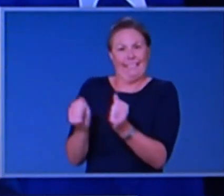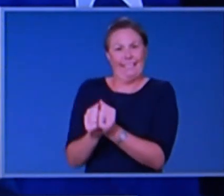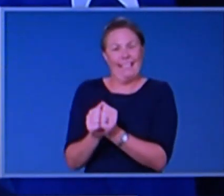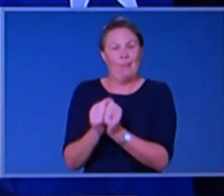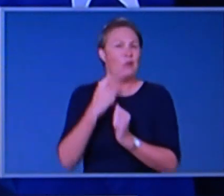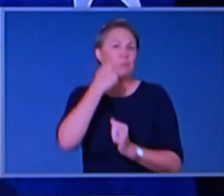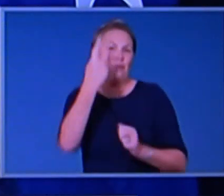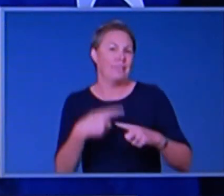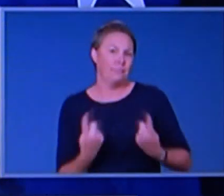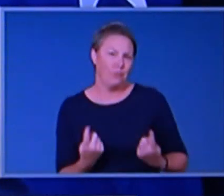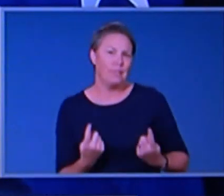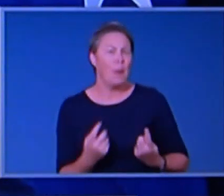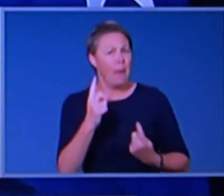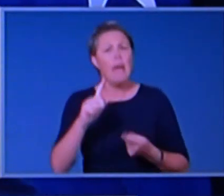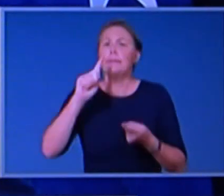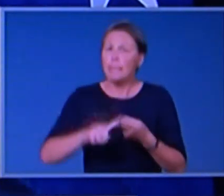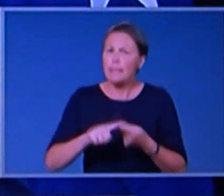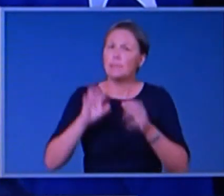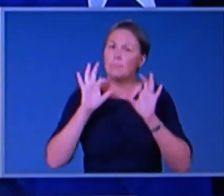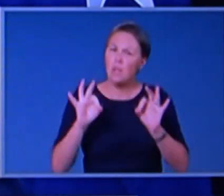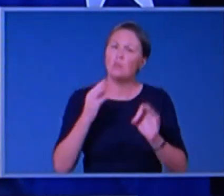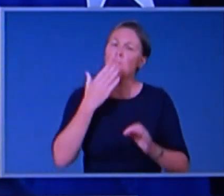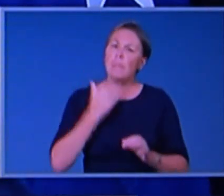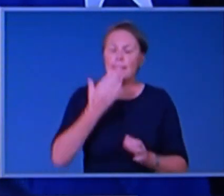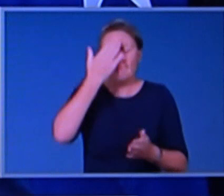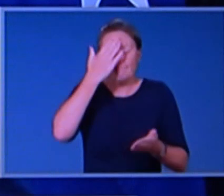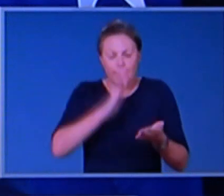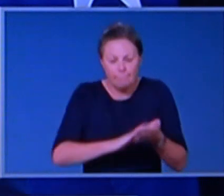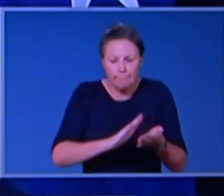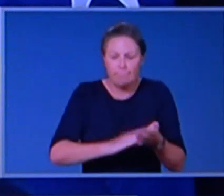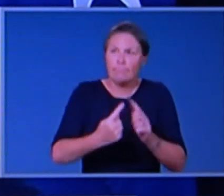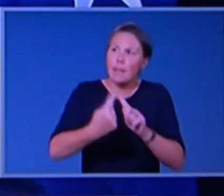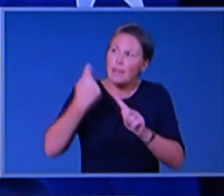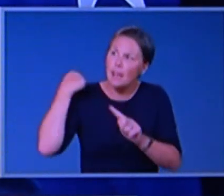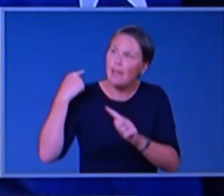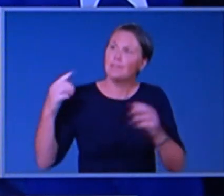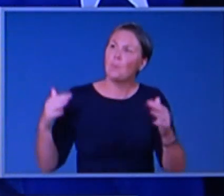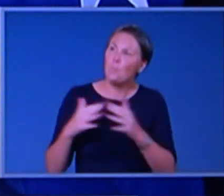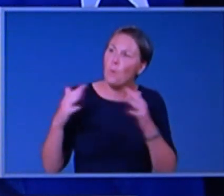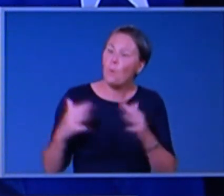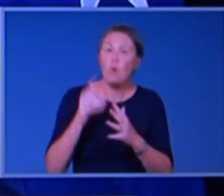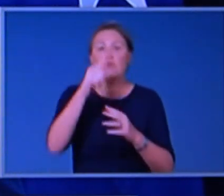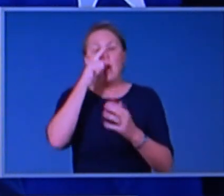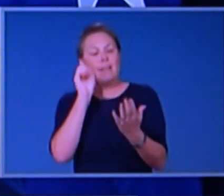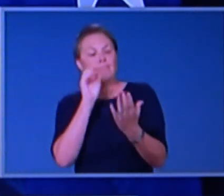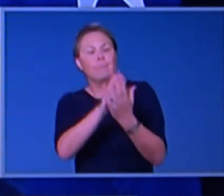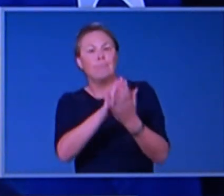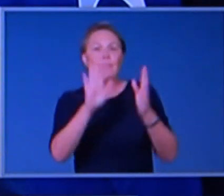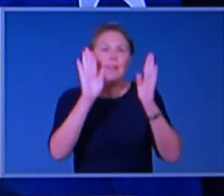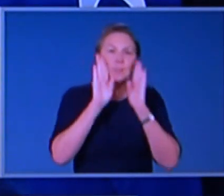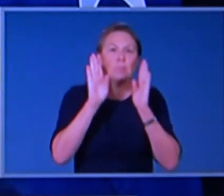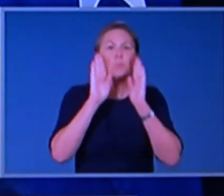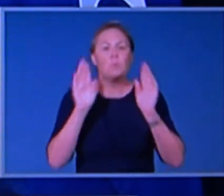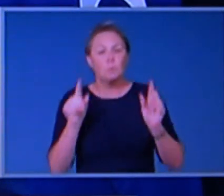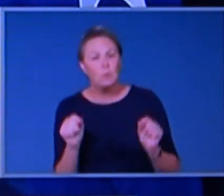Day is special. Let's remember them tomorrow. Make a post, thank them for their service, let them know they're all